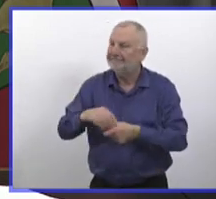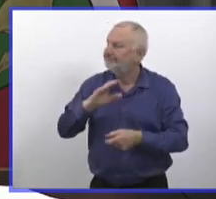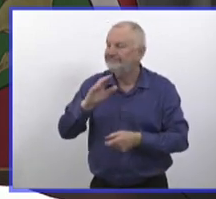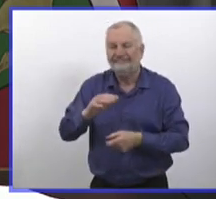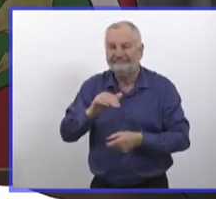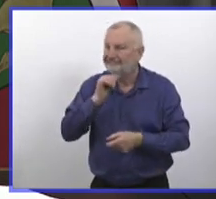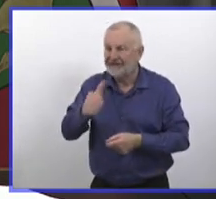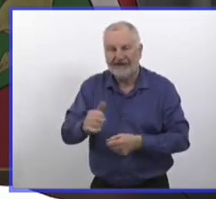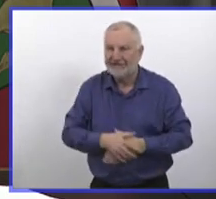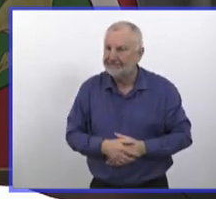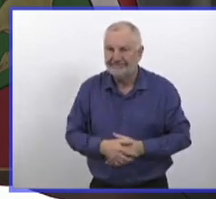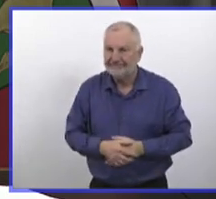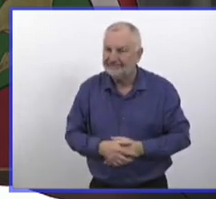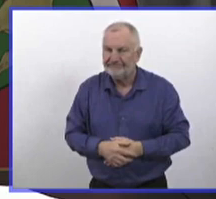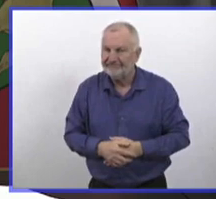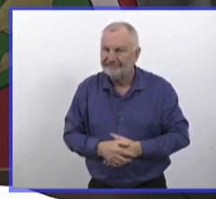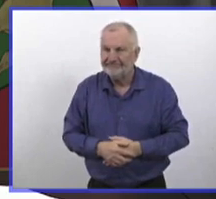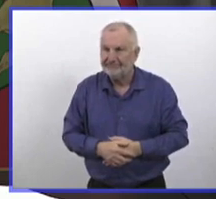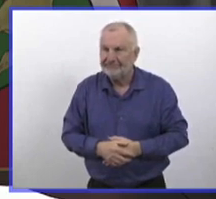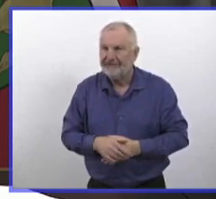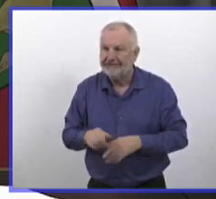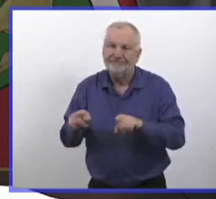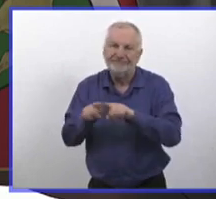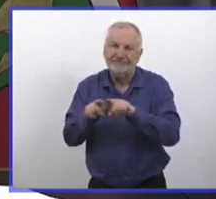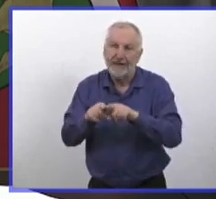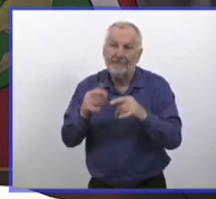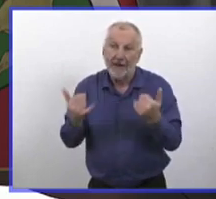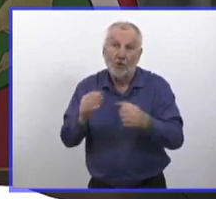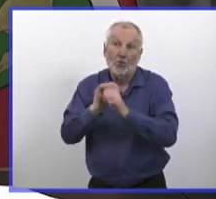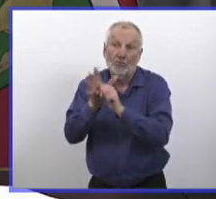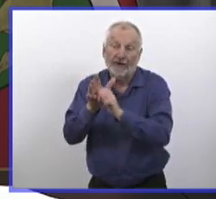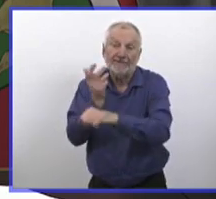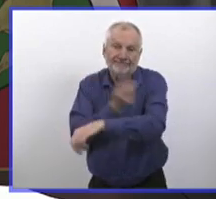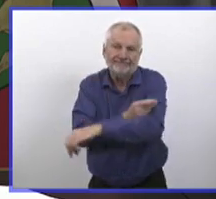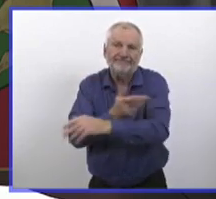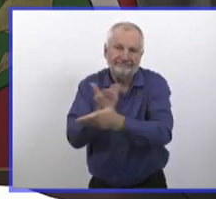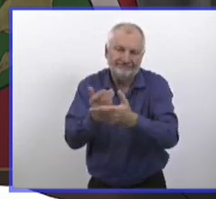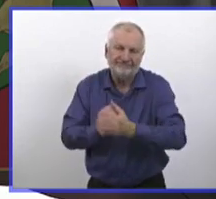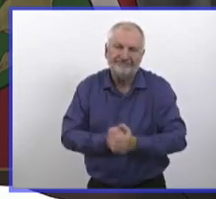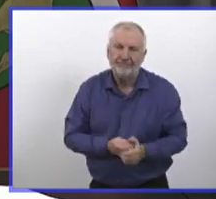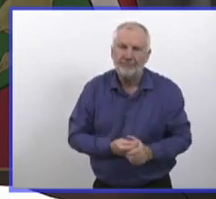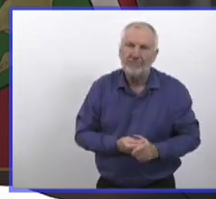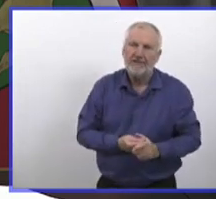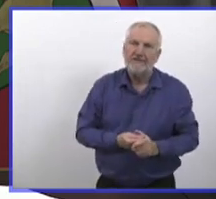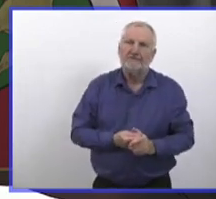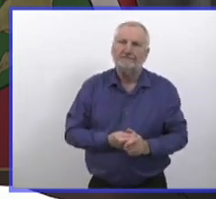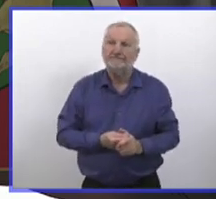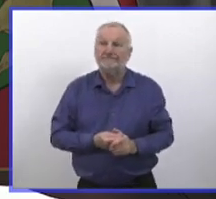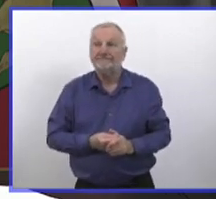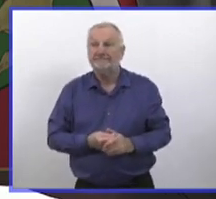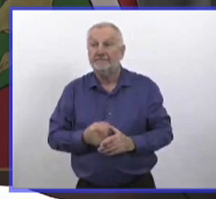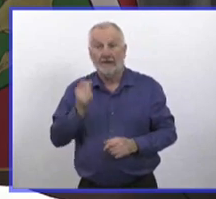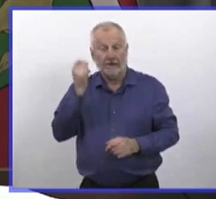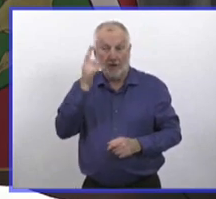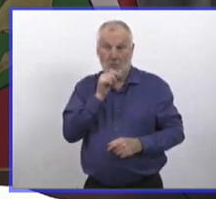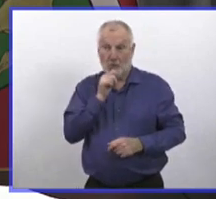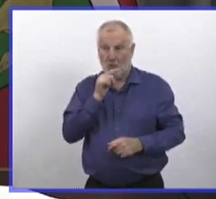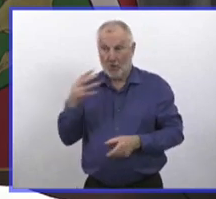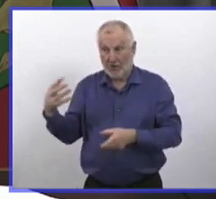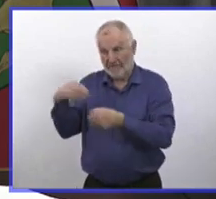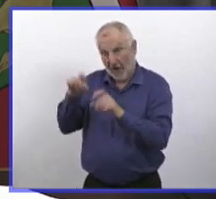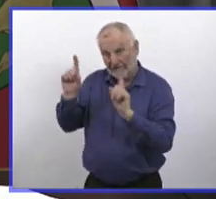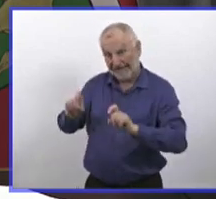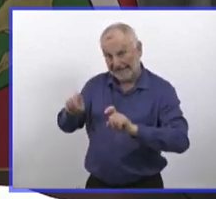people. But what we've seen so far in those who were included in the trials, because there were some